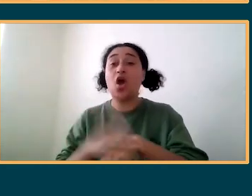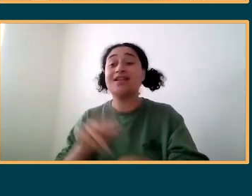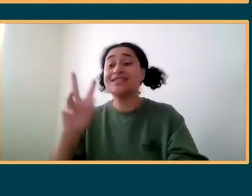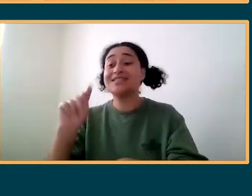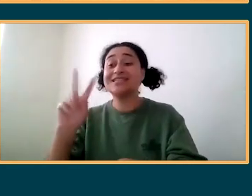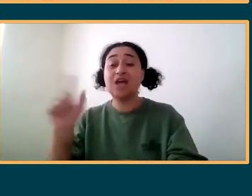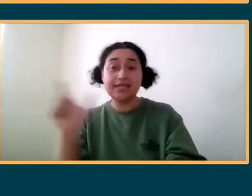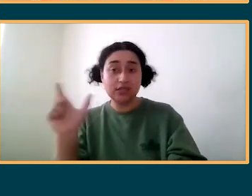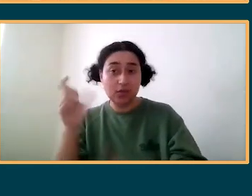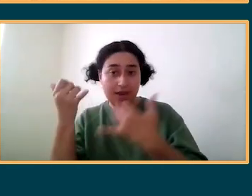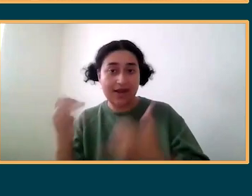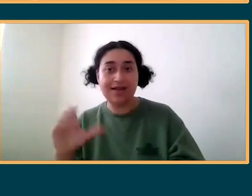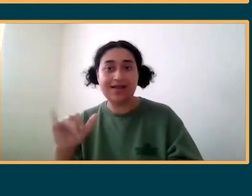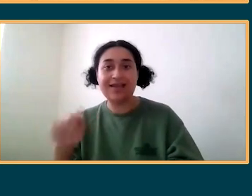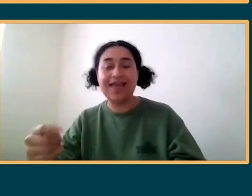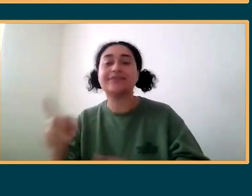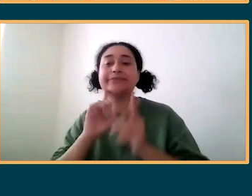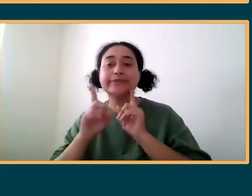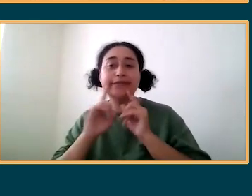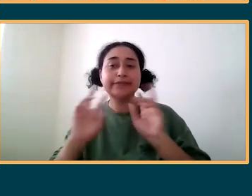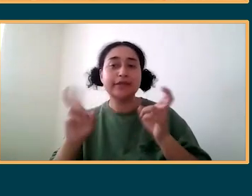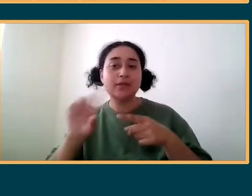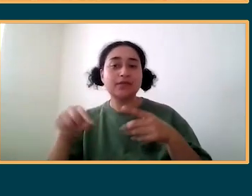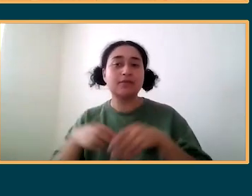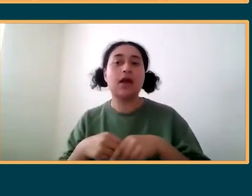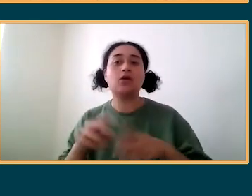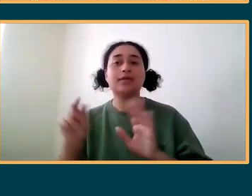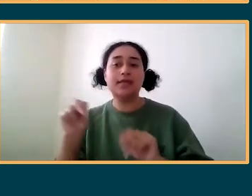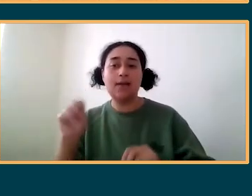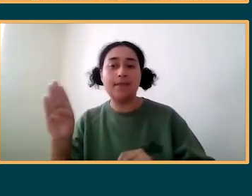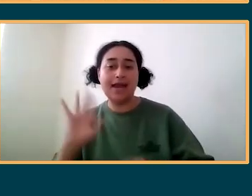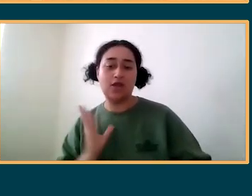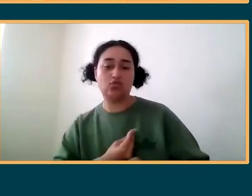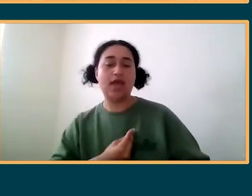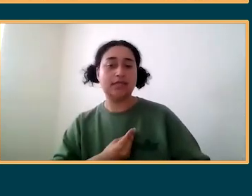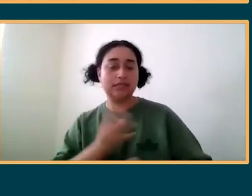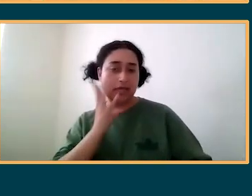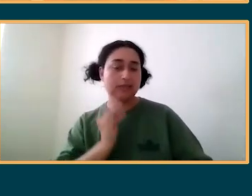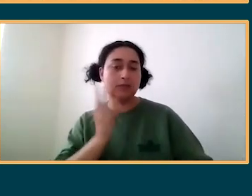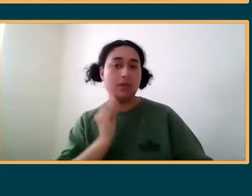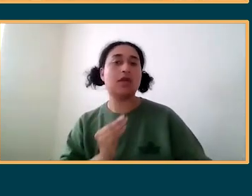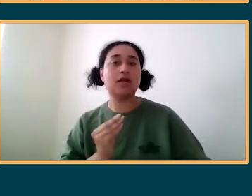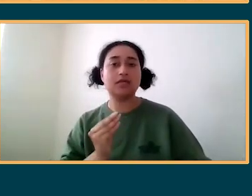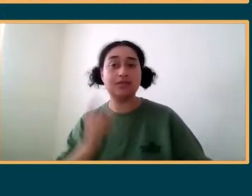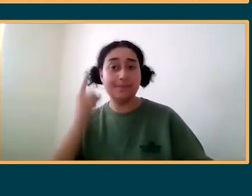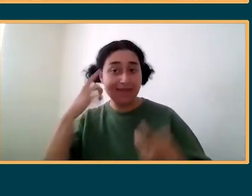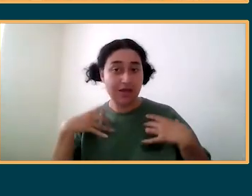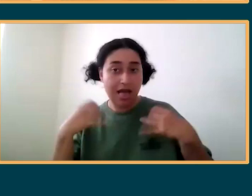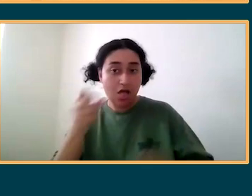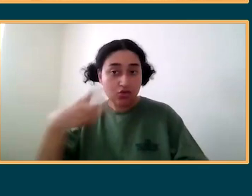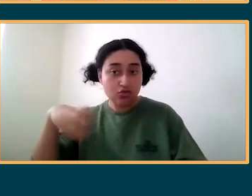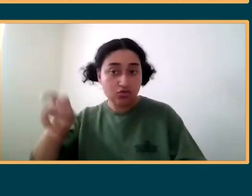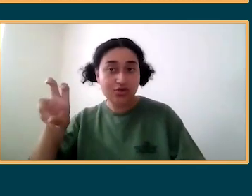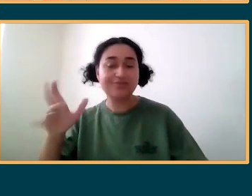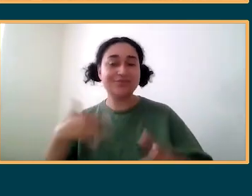Instagram. Kate discusses topics ranging from her experience as a non-binary trans woman to her journey with mental health, just the joy